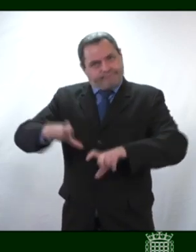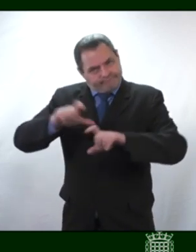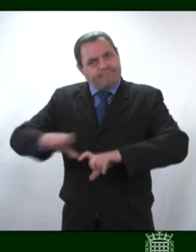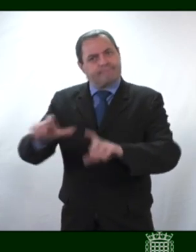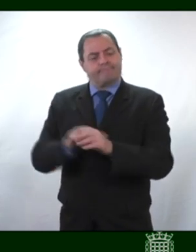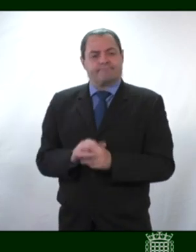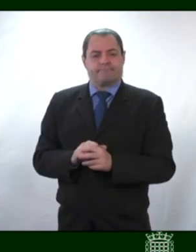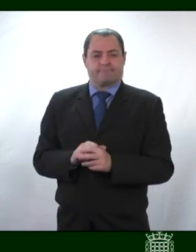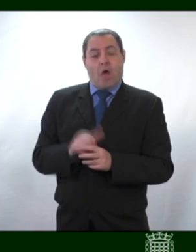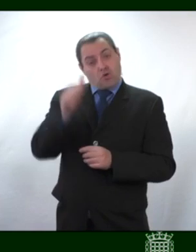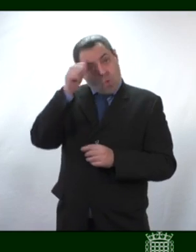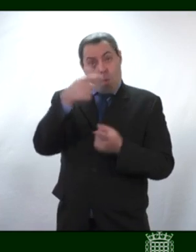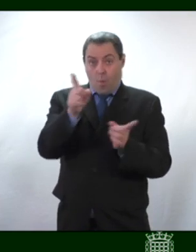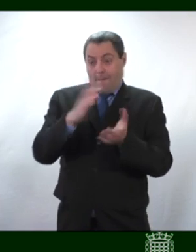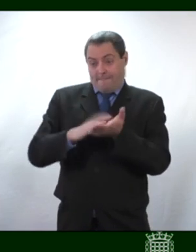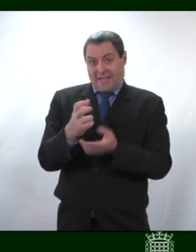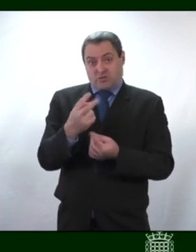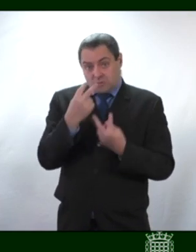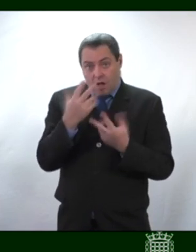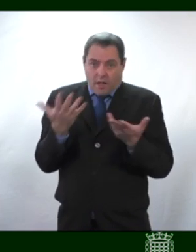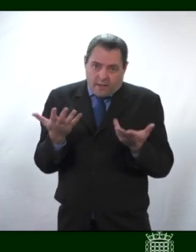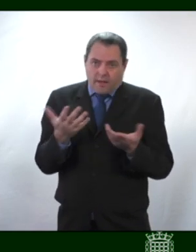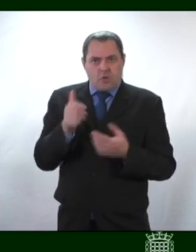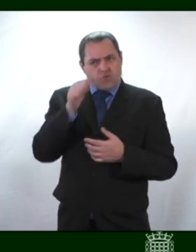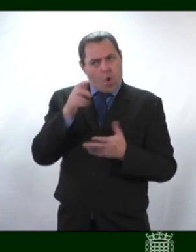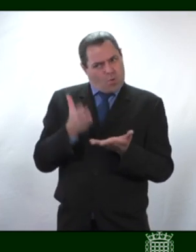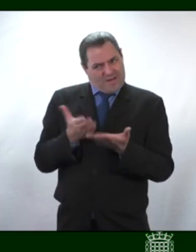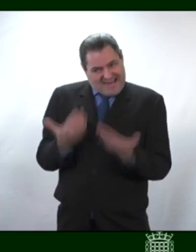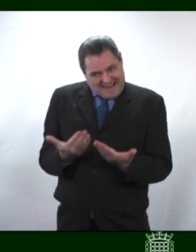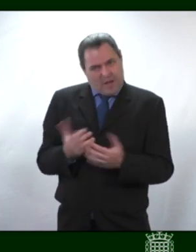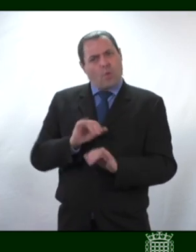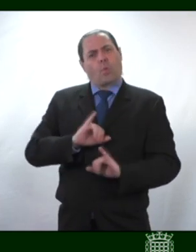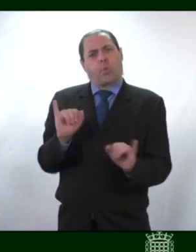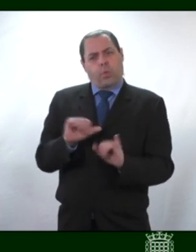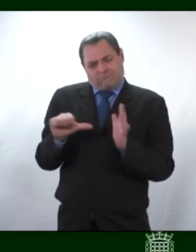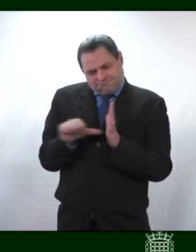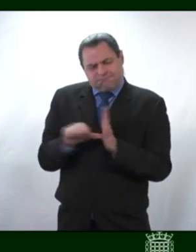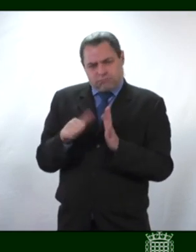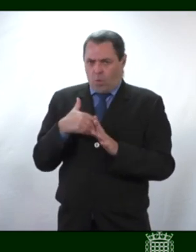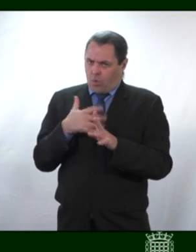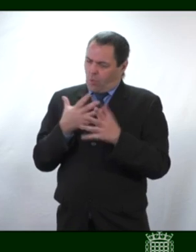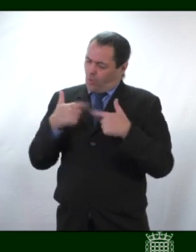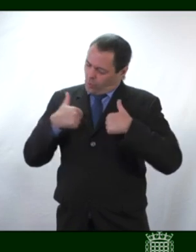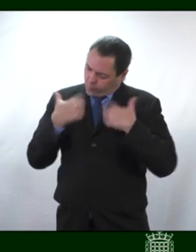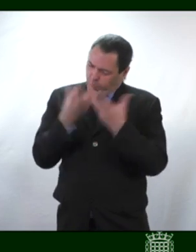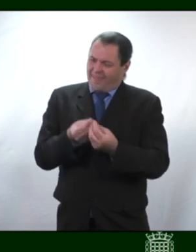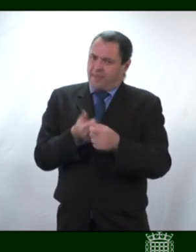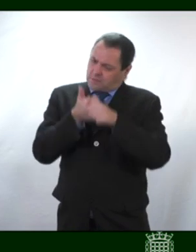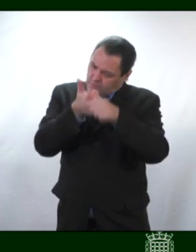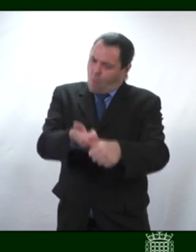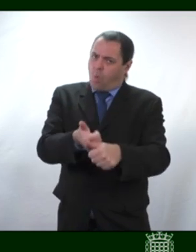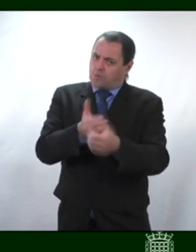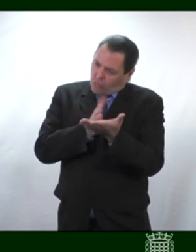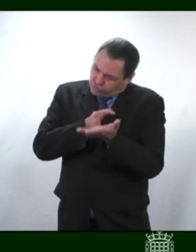throughout these difficult times for your great city, we will be by your side. And the best thing all of us can do now